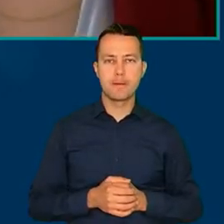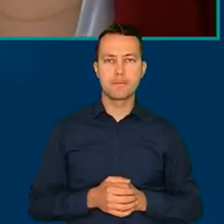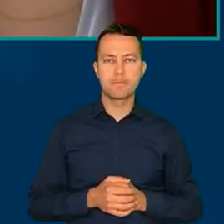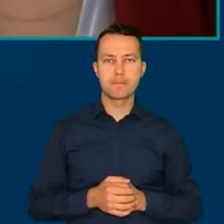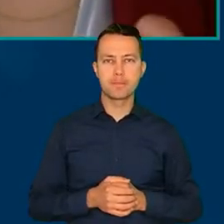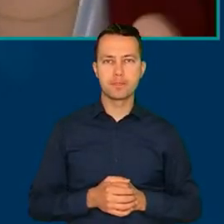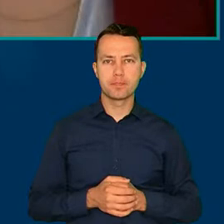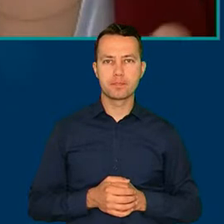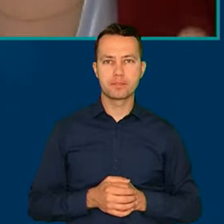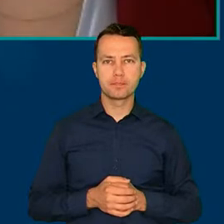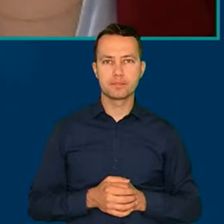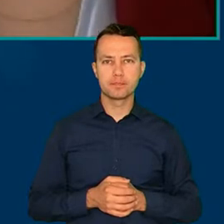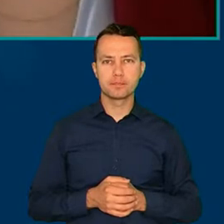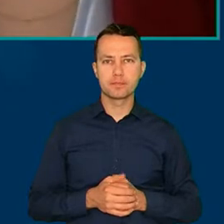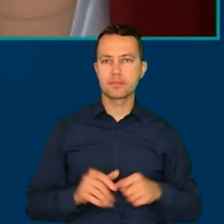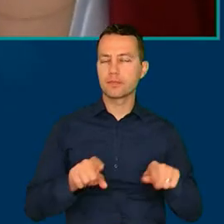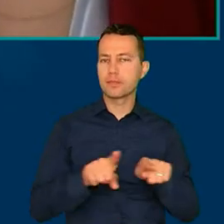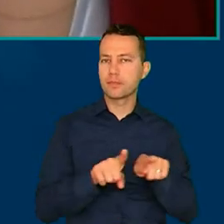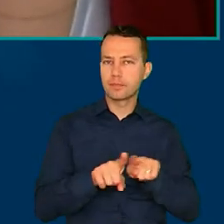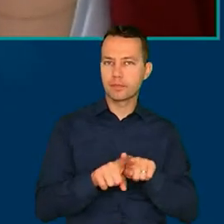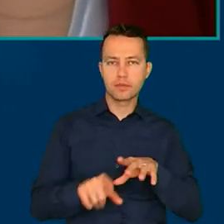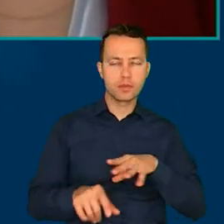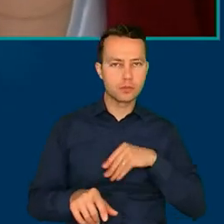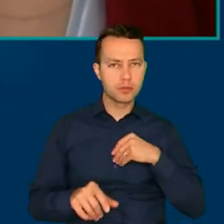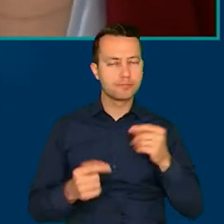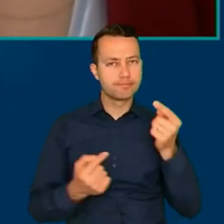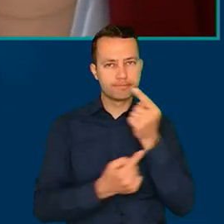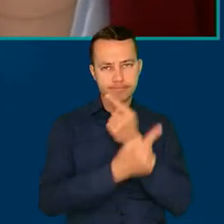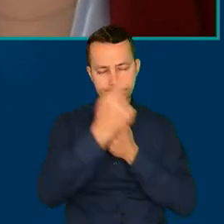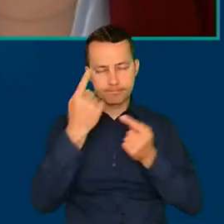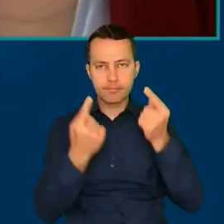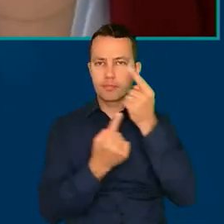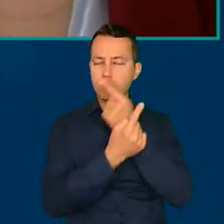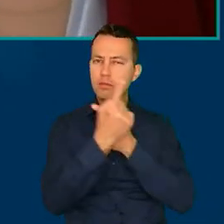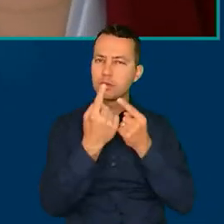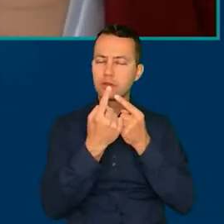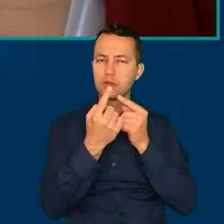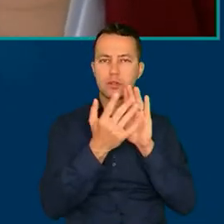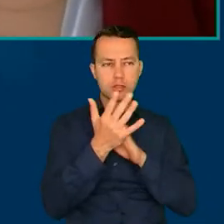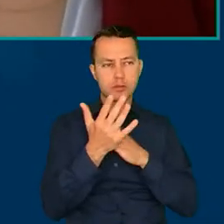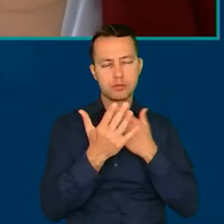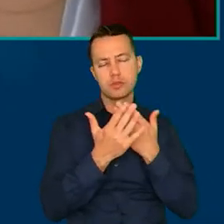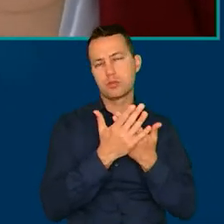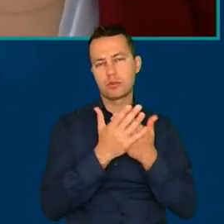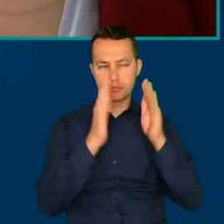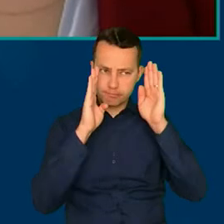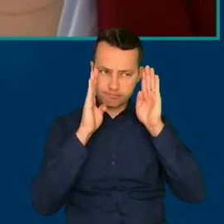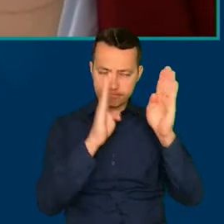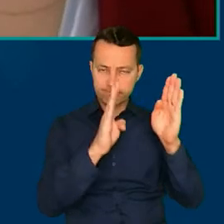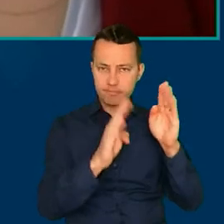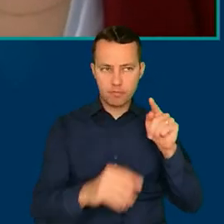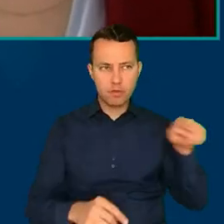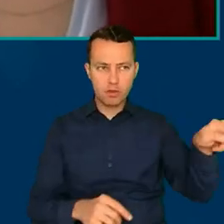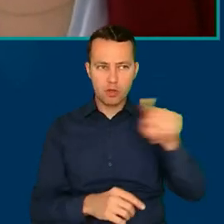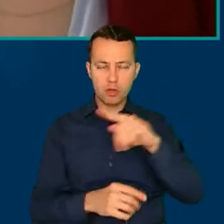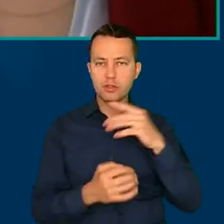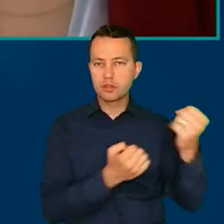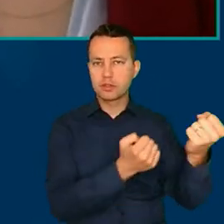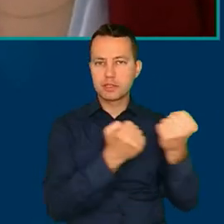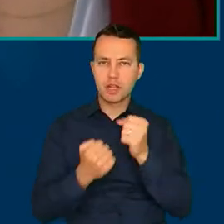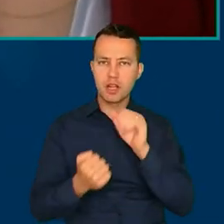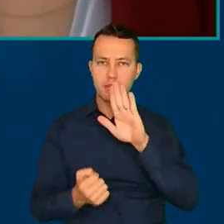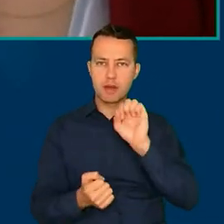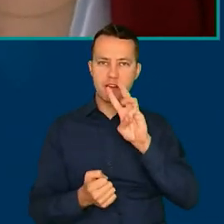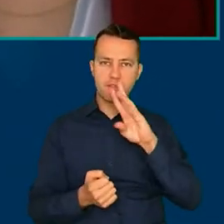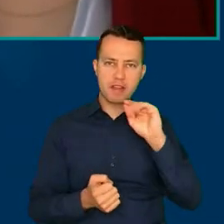providing, embellishments on your clothing that might also be linked to impacts. And then crucially, it should be informed by stakeholders